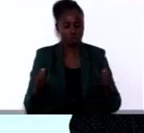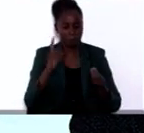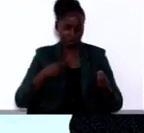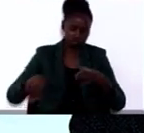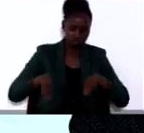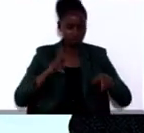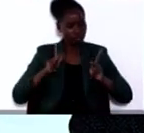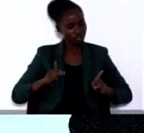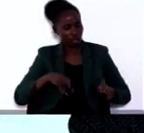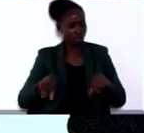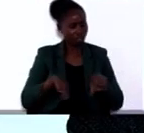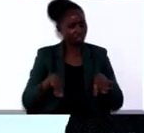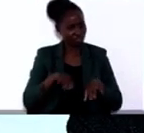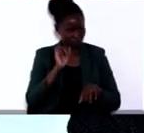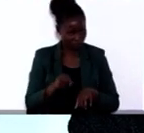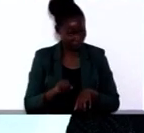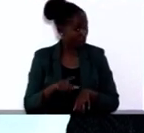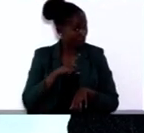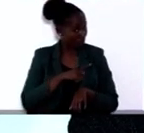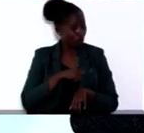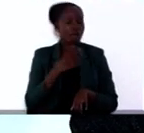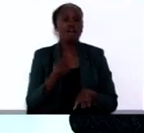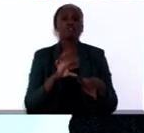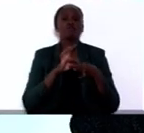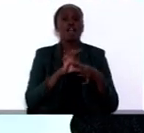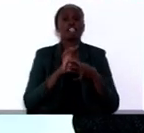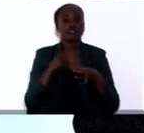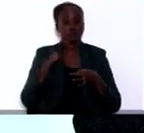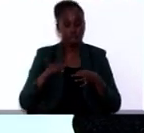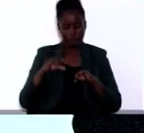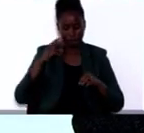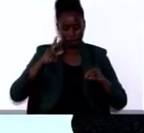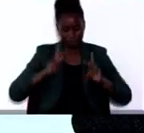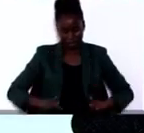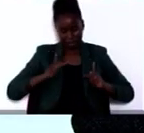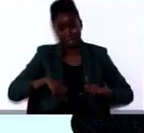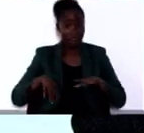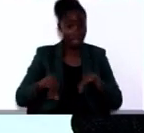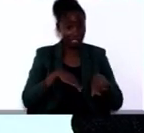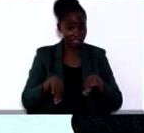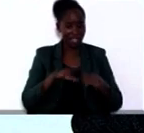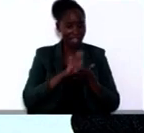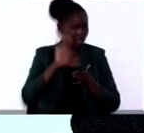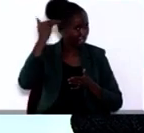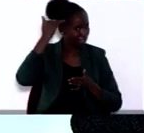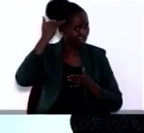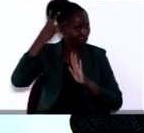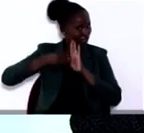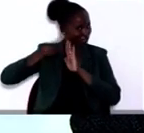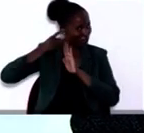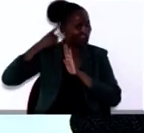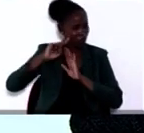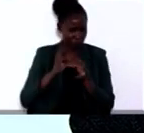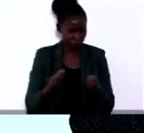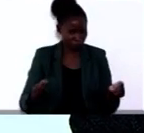active, because there's a relationship between physical activity and intellectual development of our